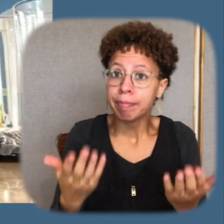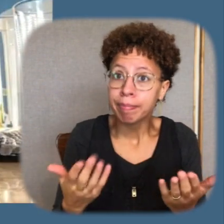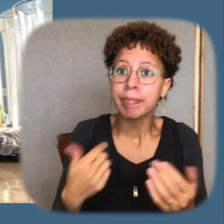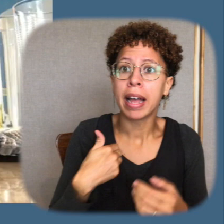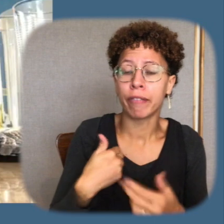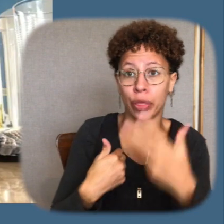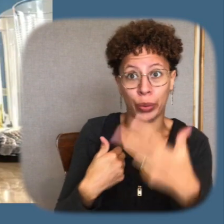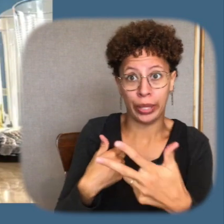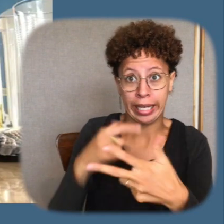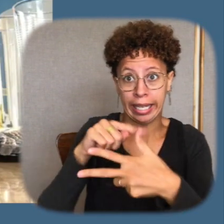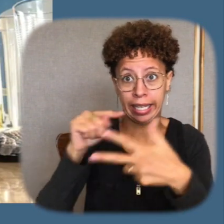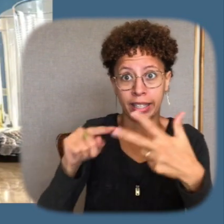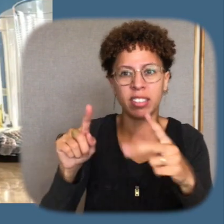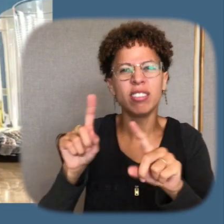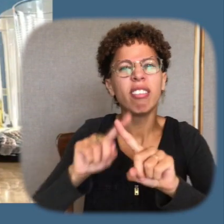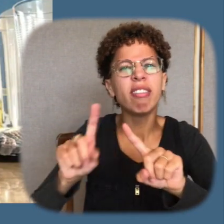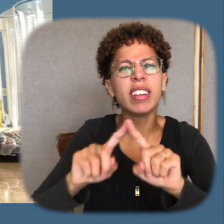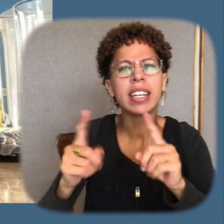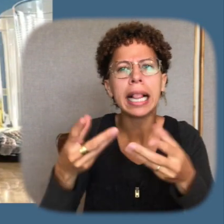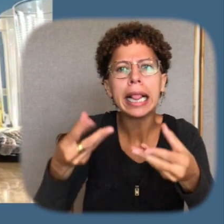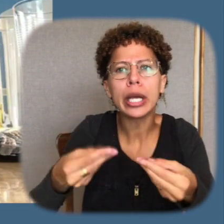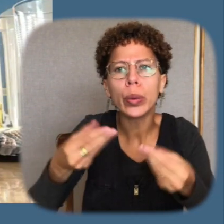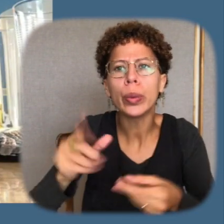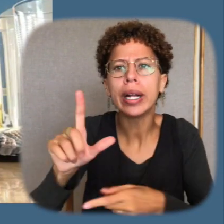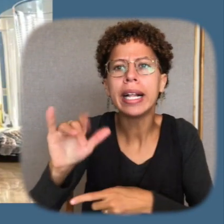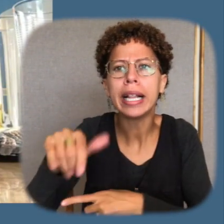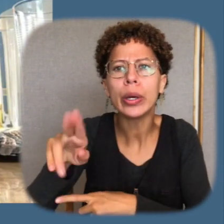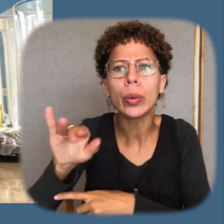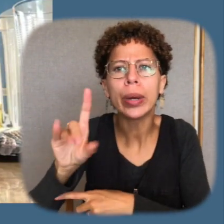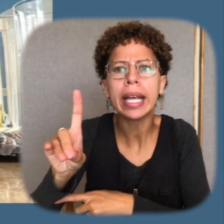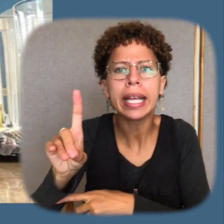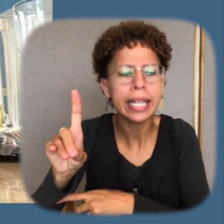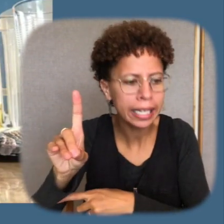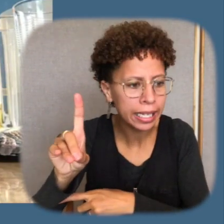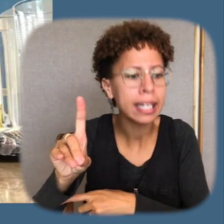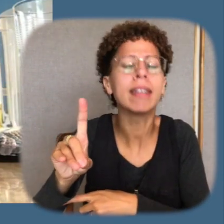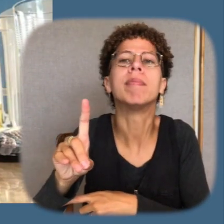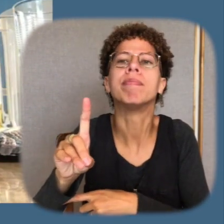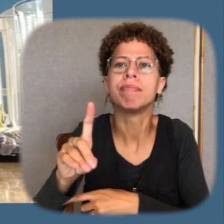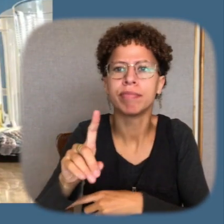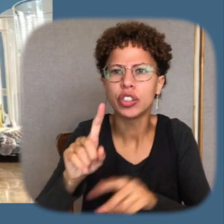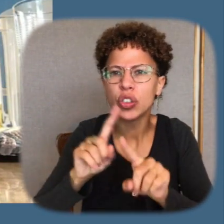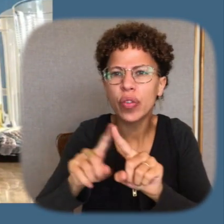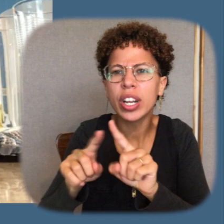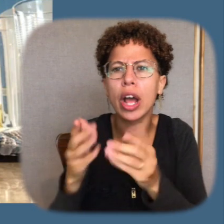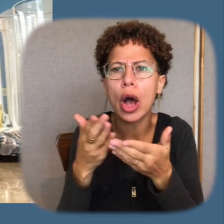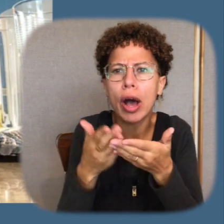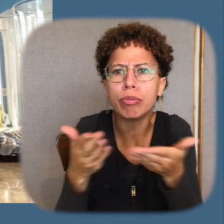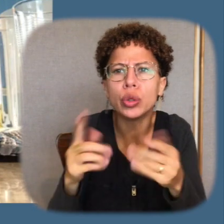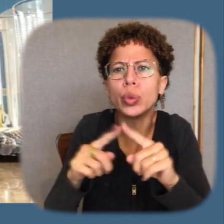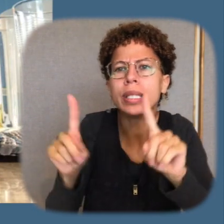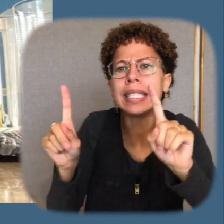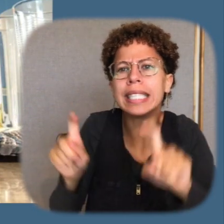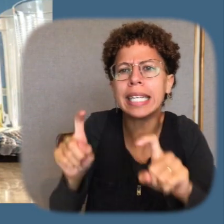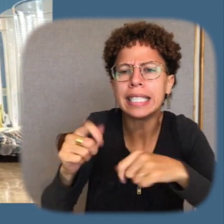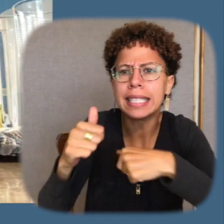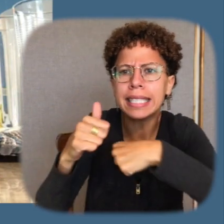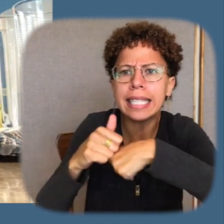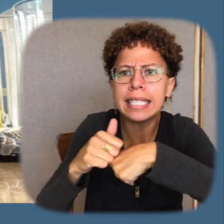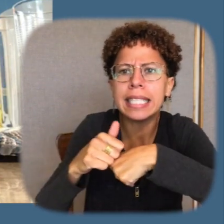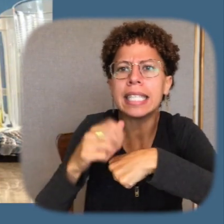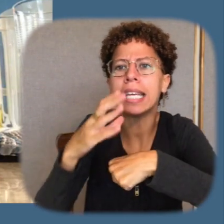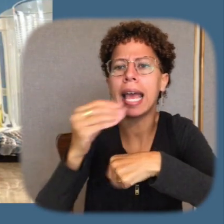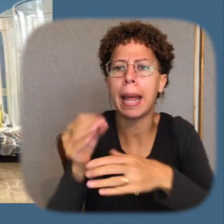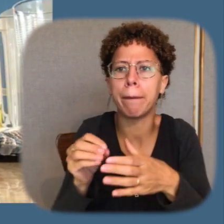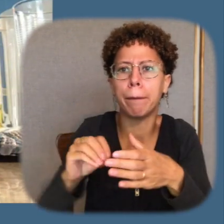I got 3 different liquids and some objects to test density and